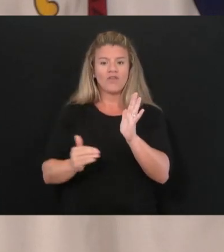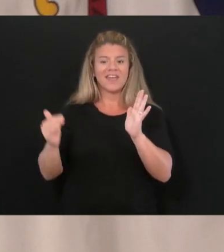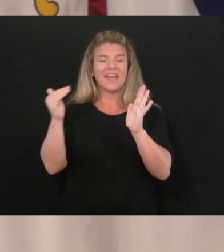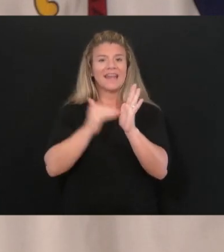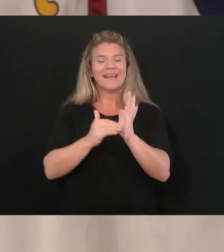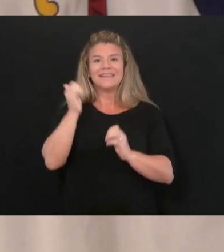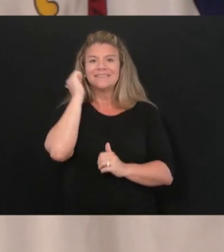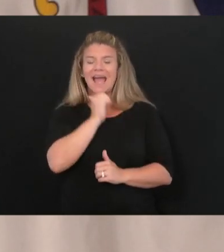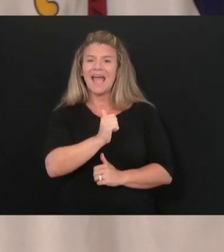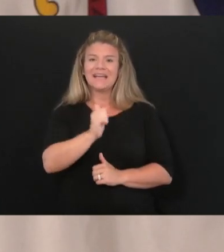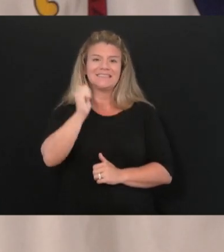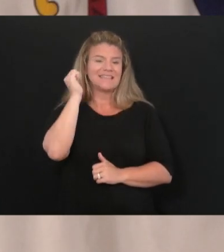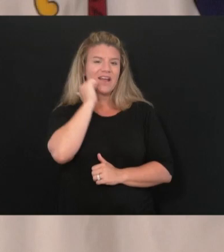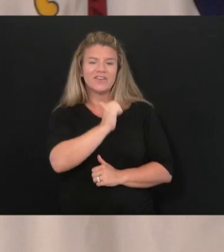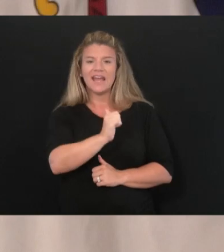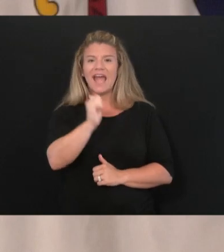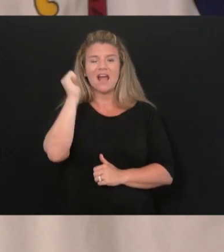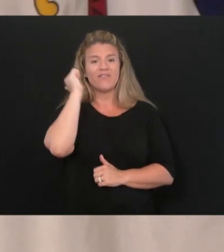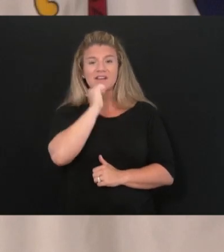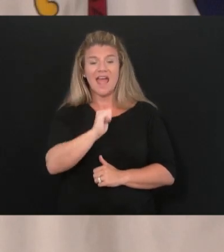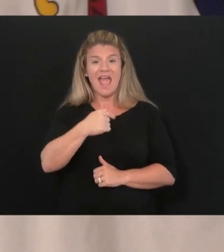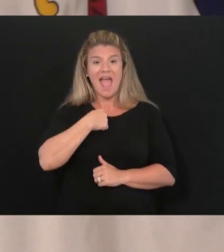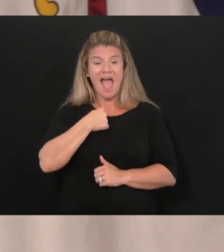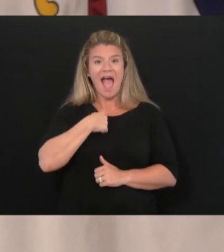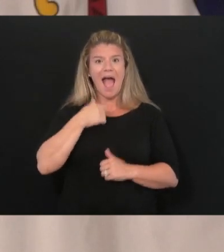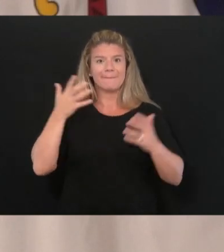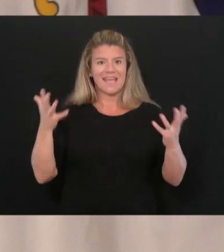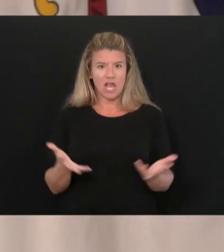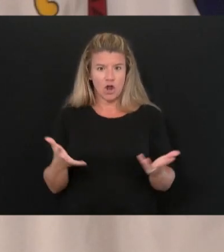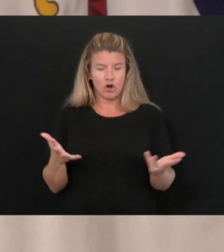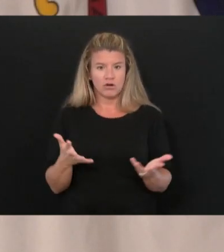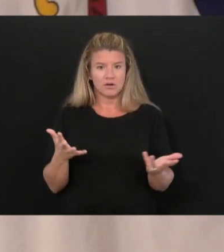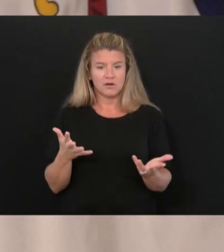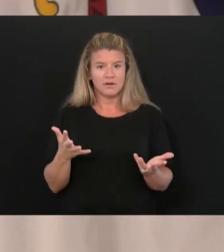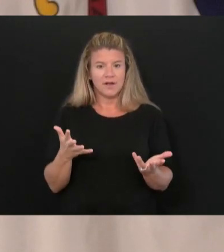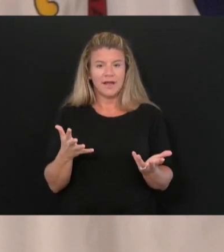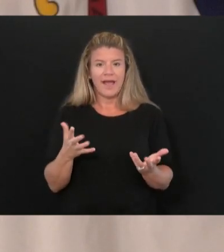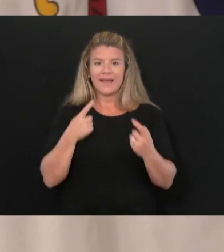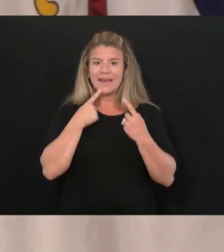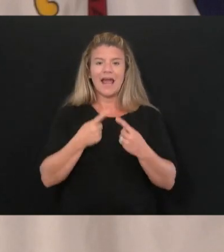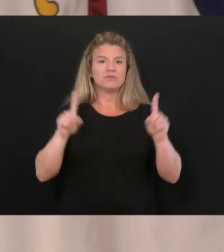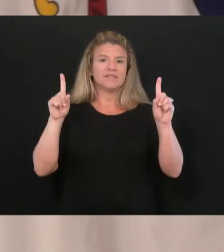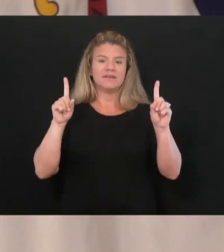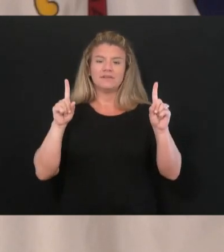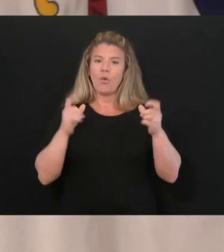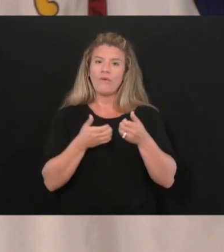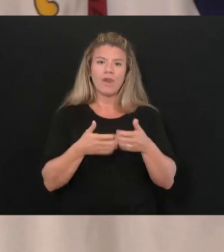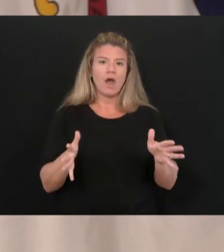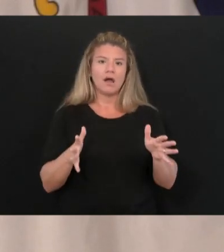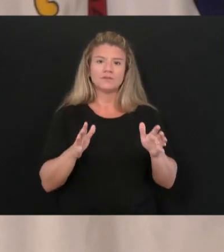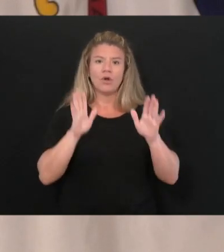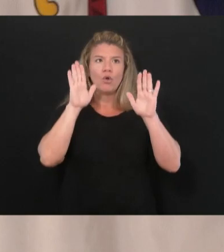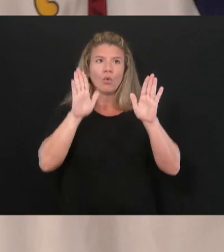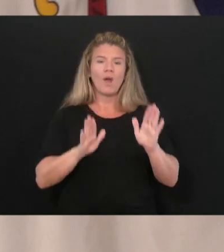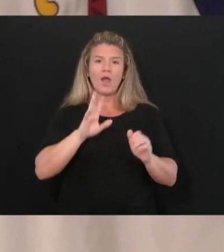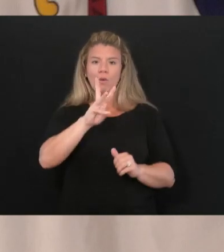day, day in, day out, I have had to come to you and announce that we've lost great West